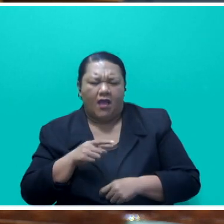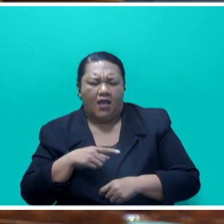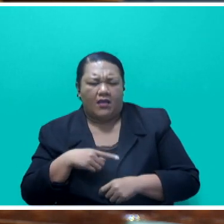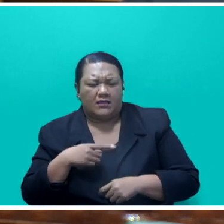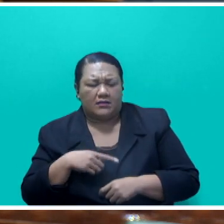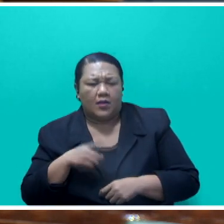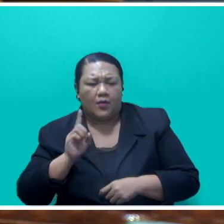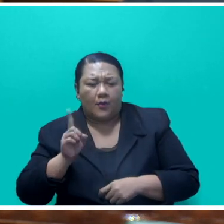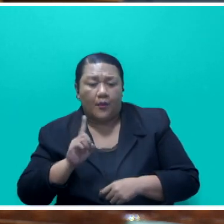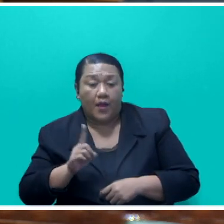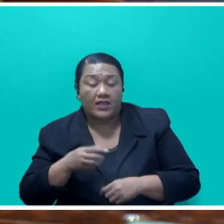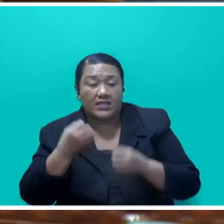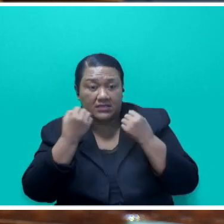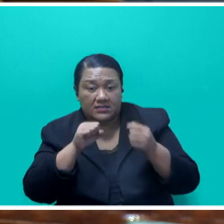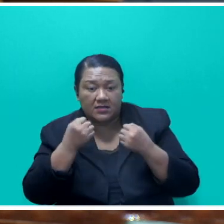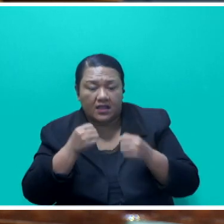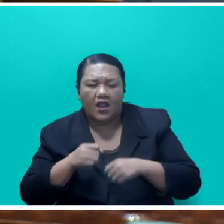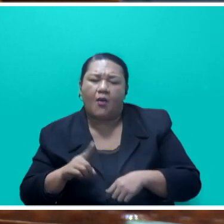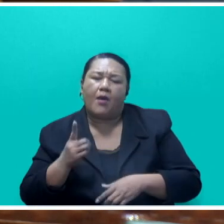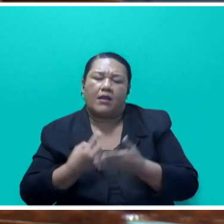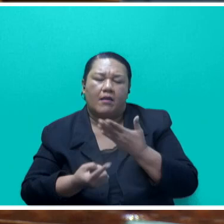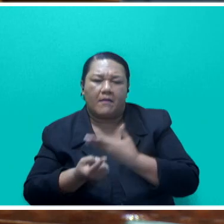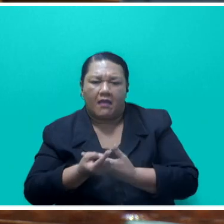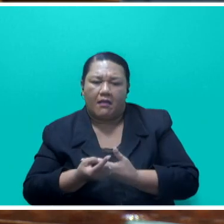91% of my votes came from the north.